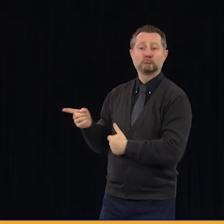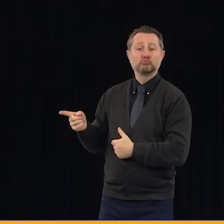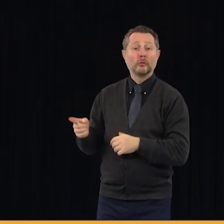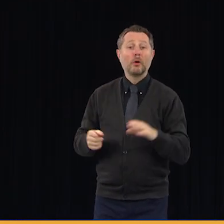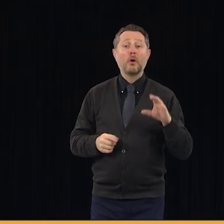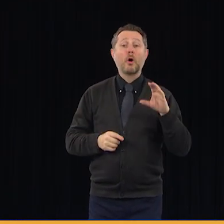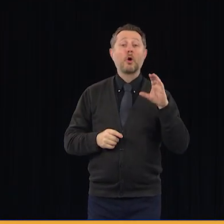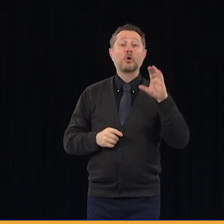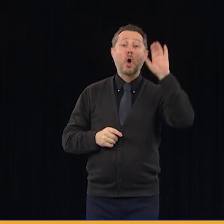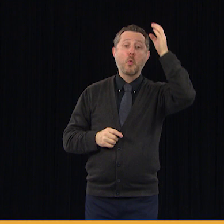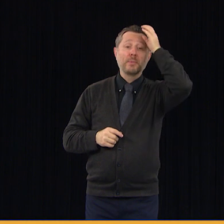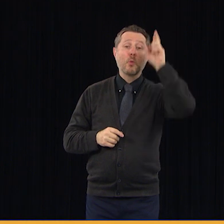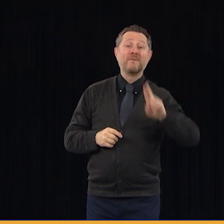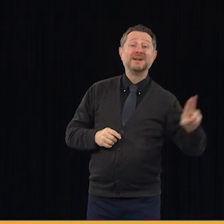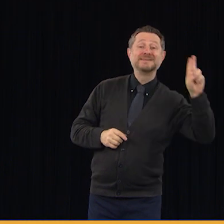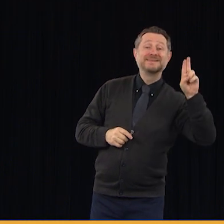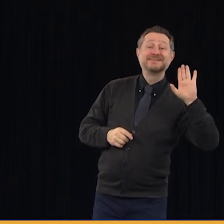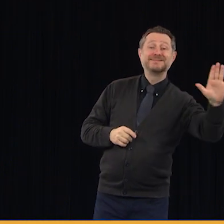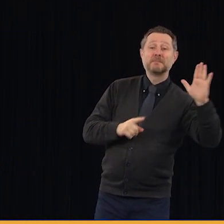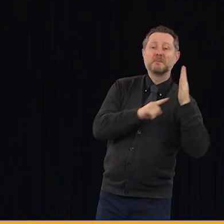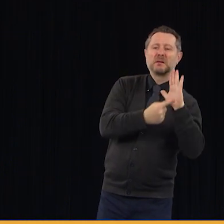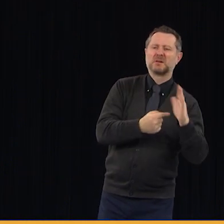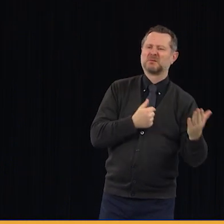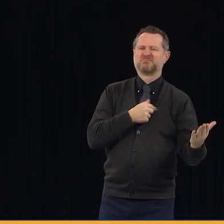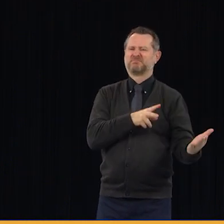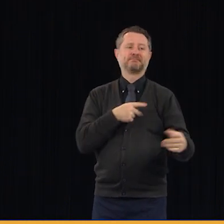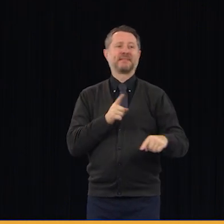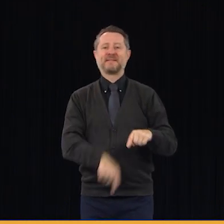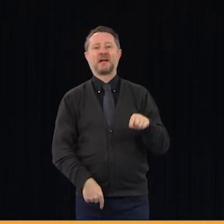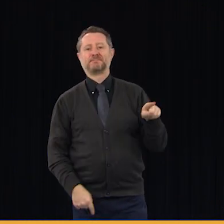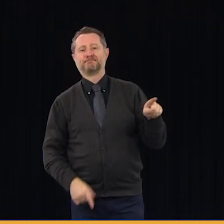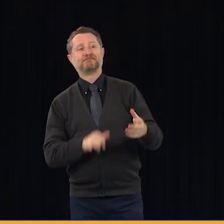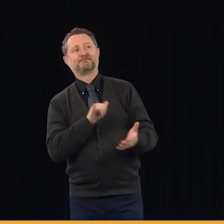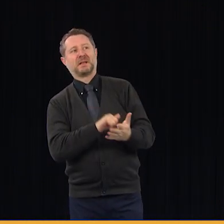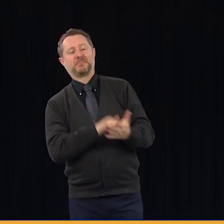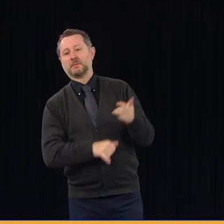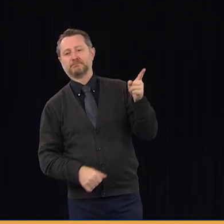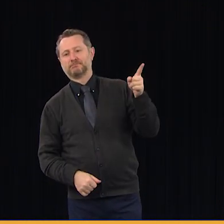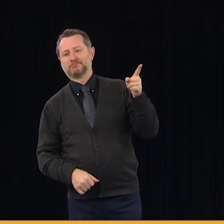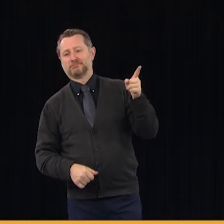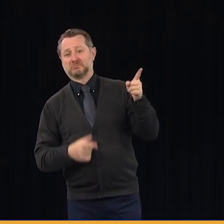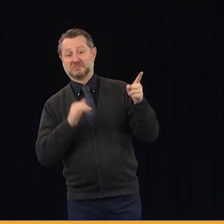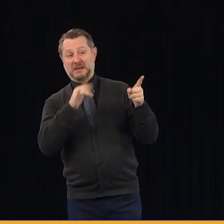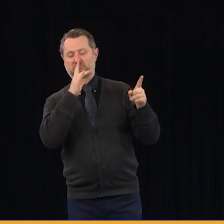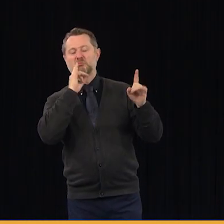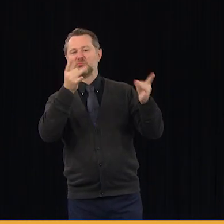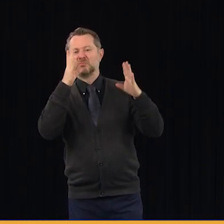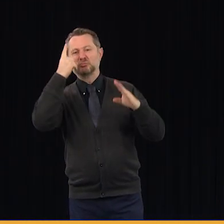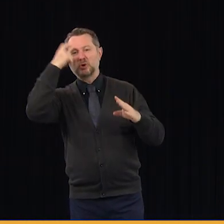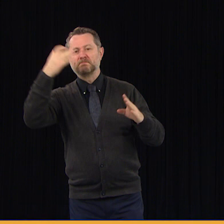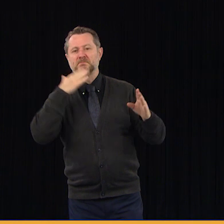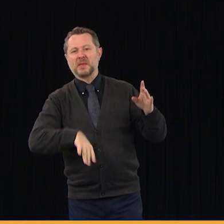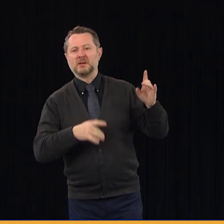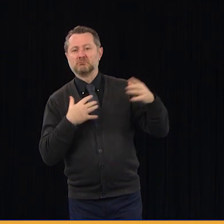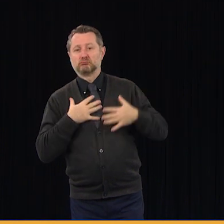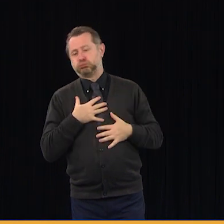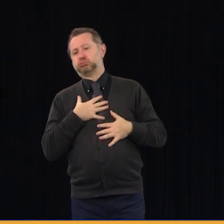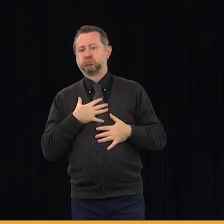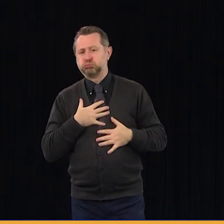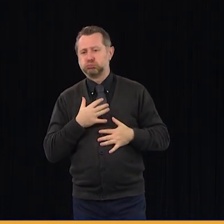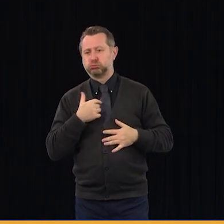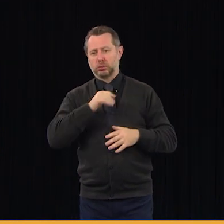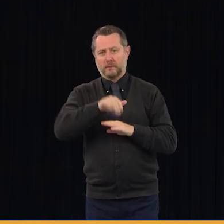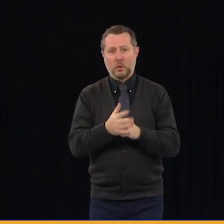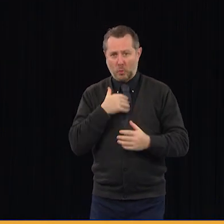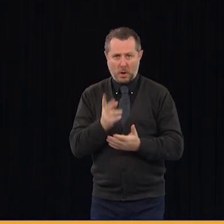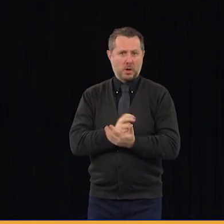that would just be a nightmare. That is the one that keeps me up at nights, because you couldn't get anywhere near that projection. But